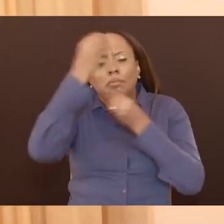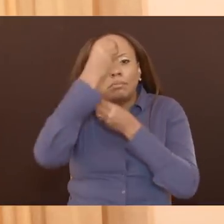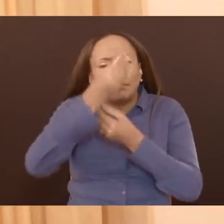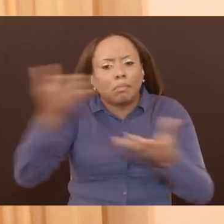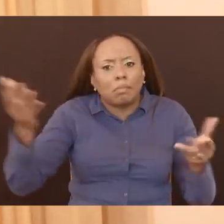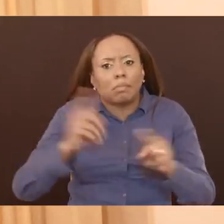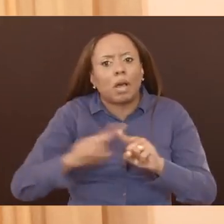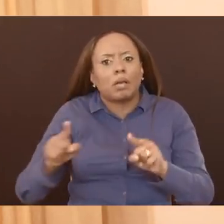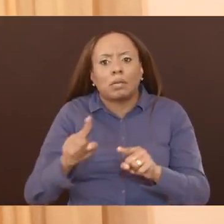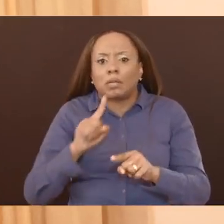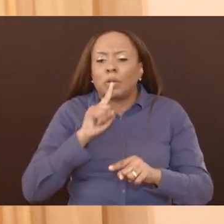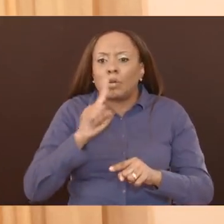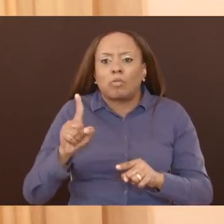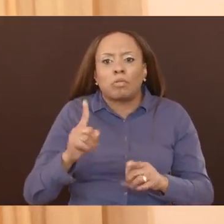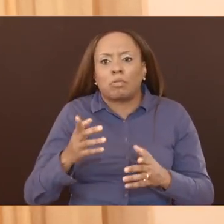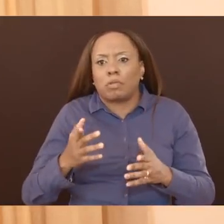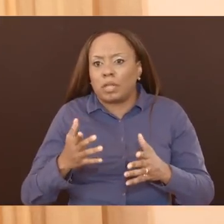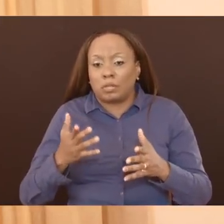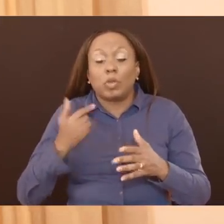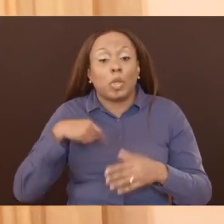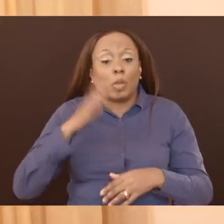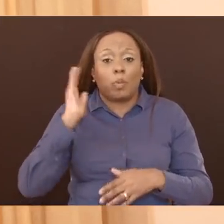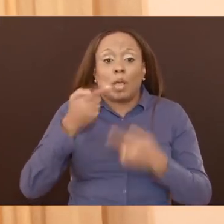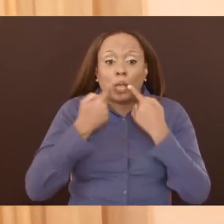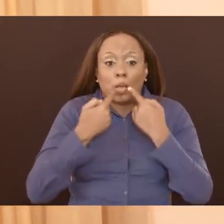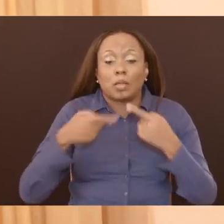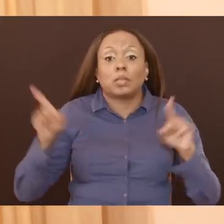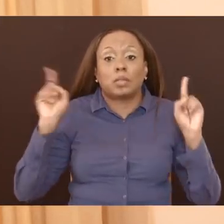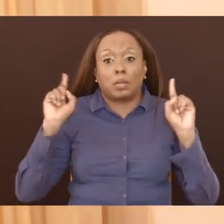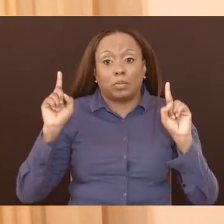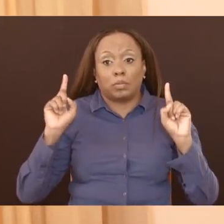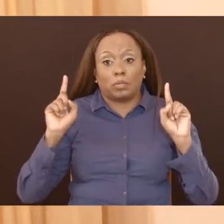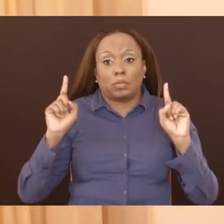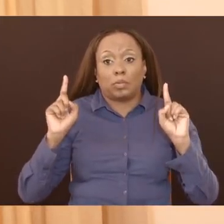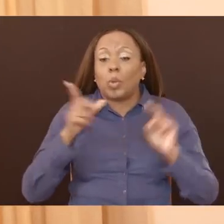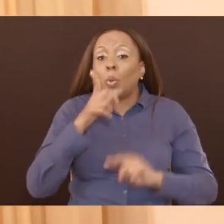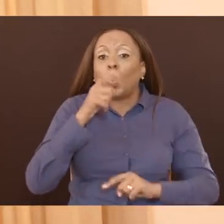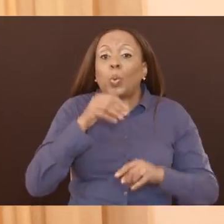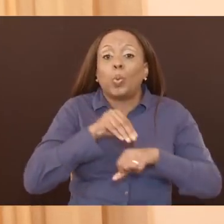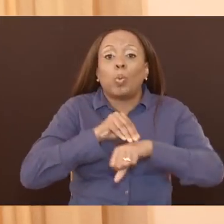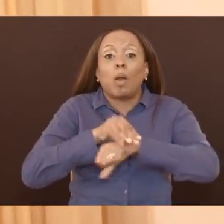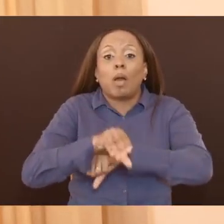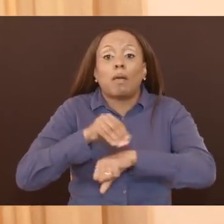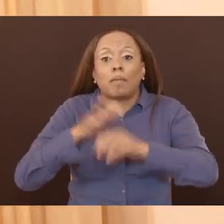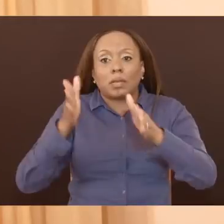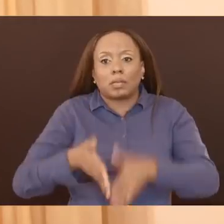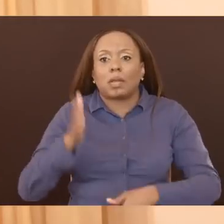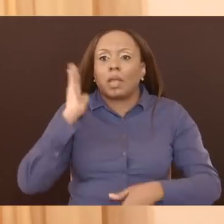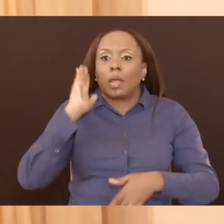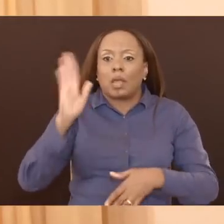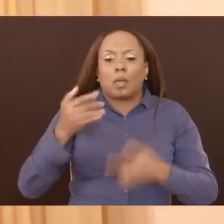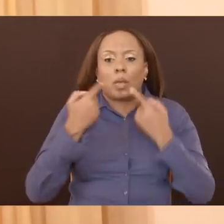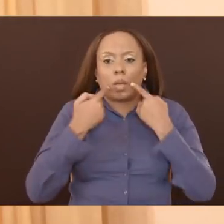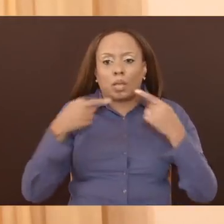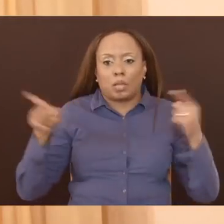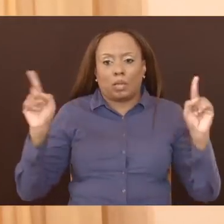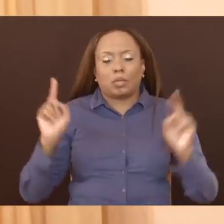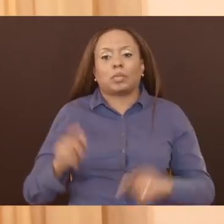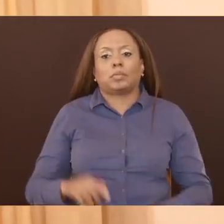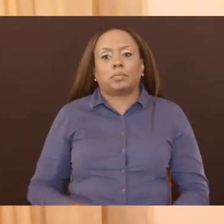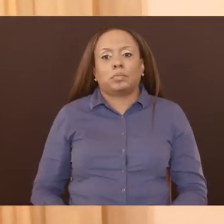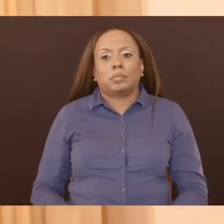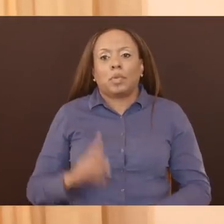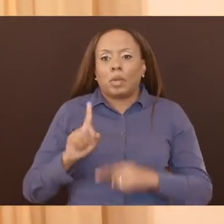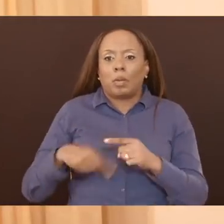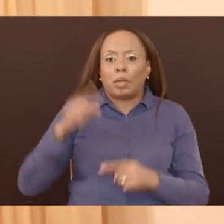period of time. We will make the announcement as to who that person is when Cabinet finishes and when we settle the arrangements with that person. And